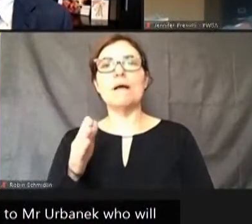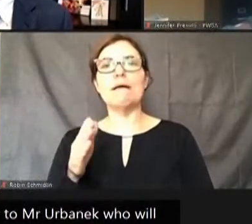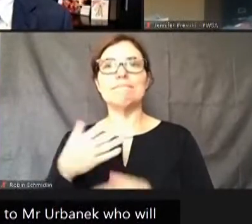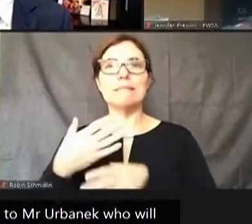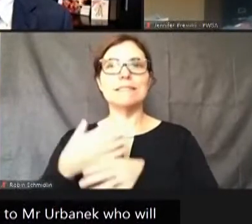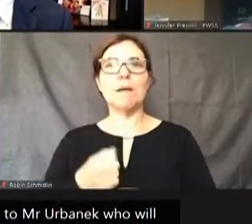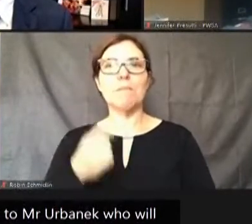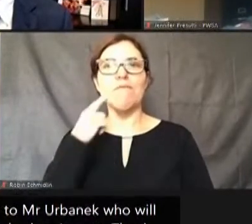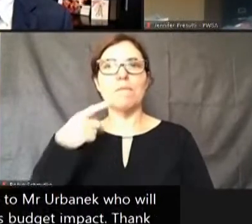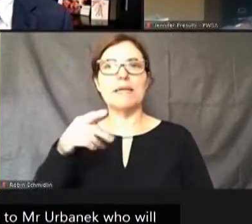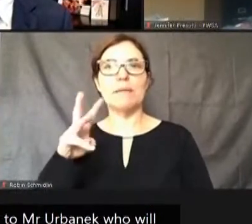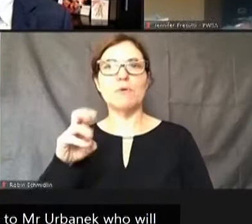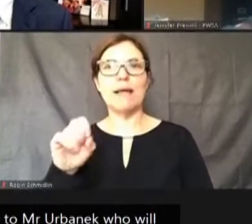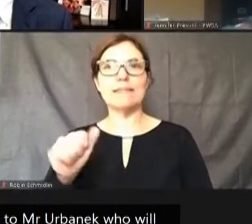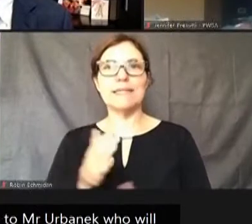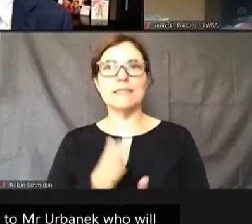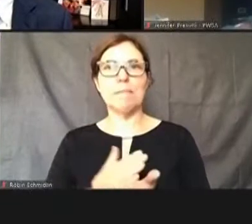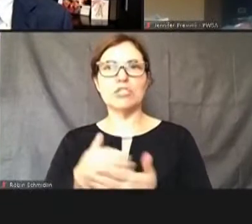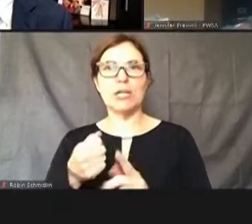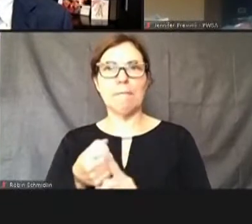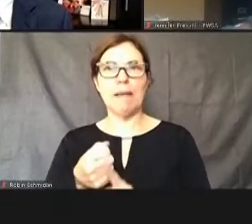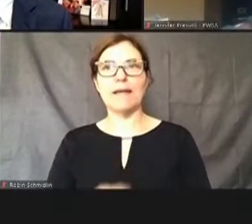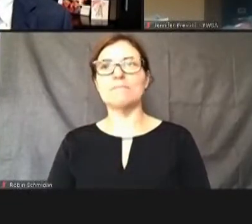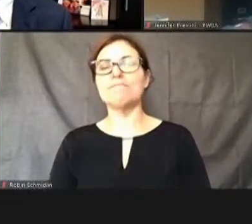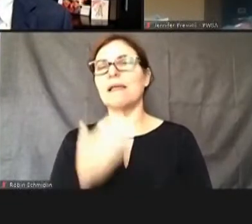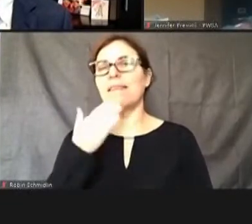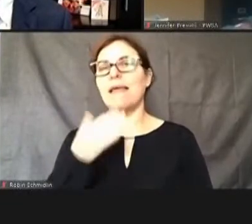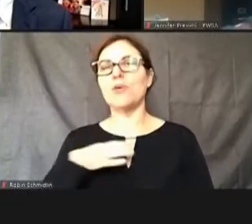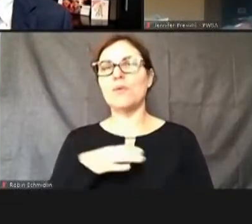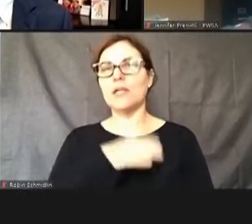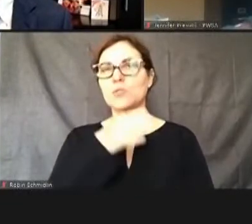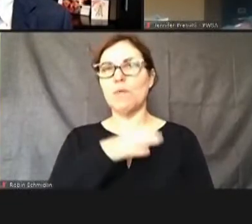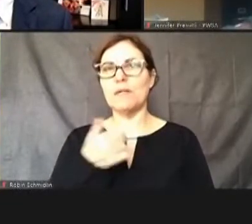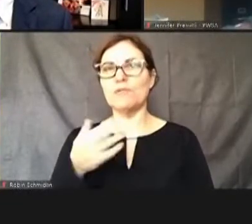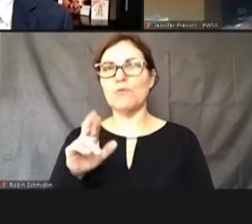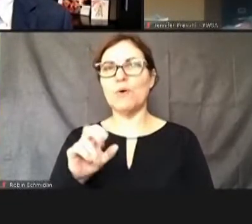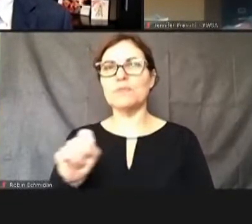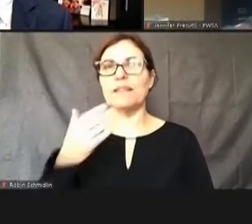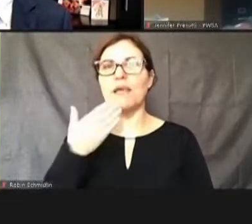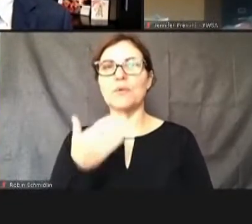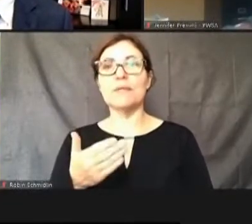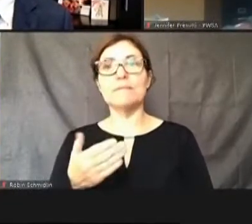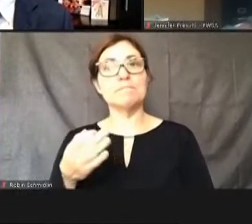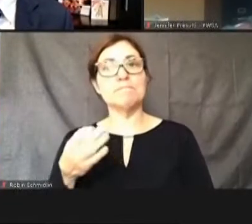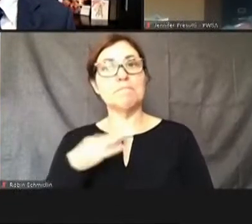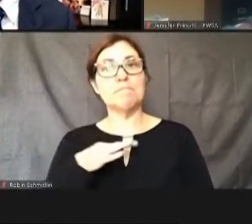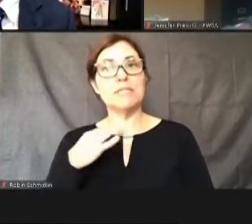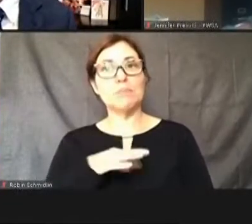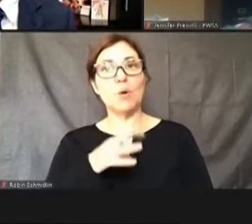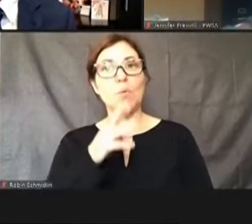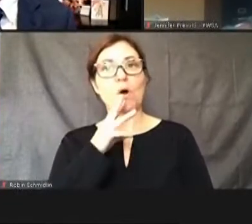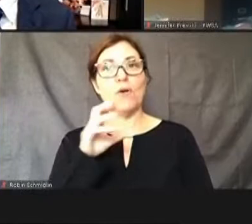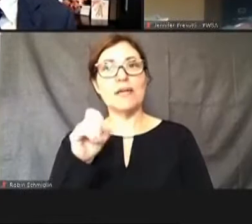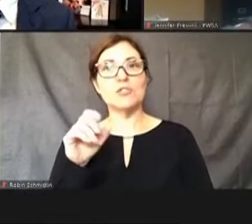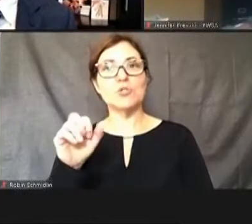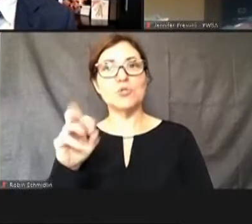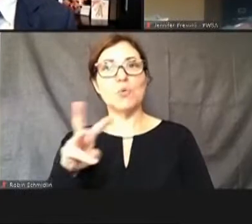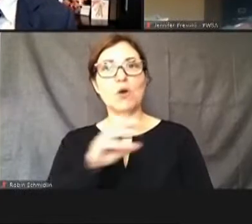impacts. Thank you, Mr. Urbanek. Thank you, Councilwoman Gross. It's the Pittsburgh Water and Sewer Authority, the